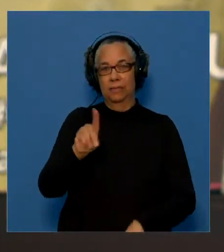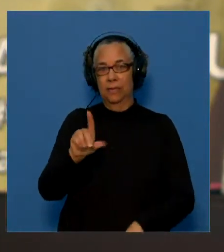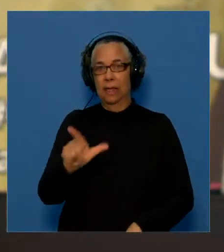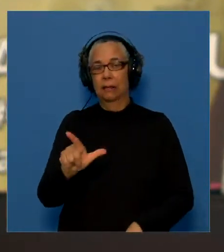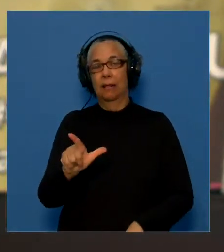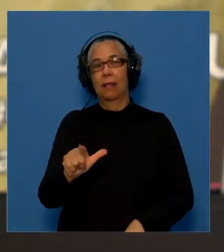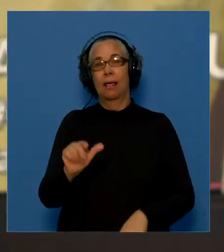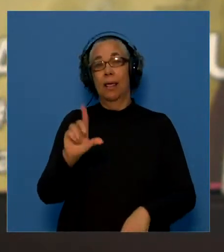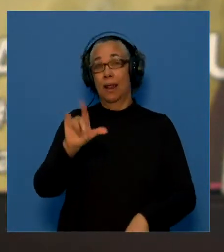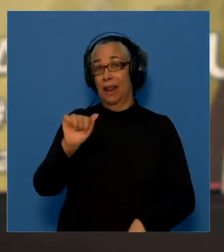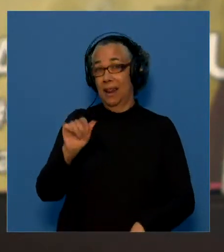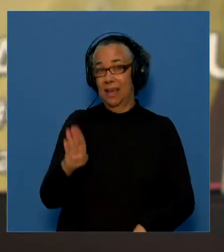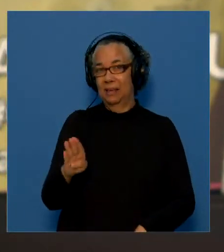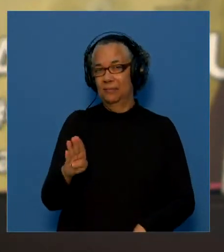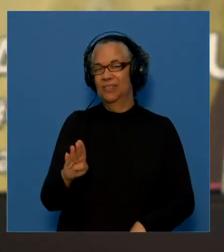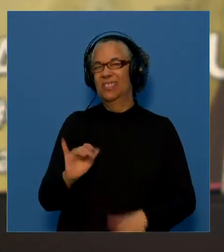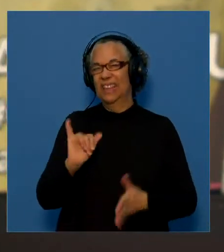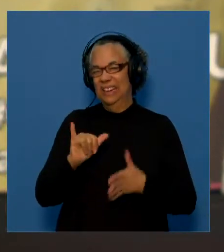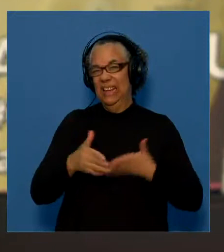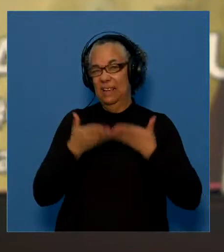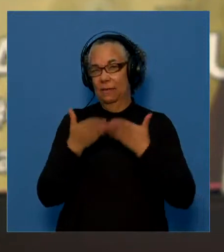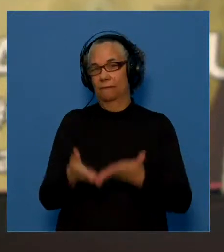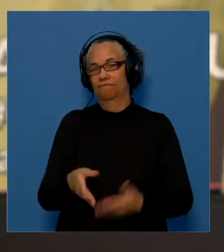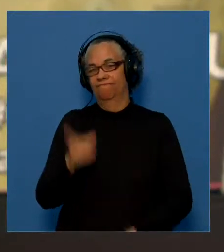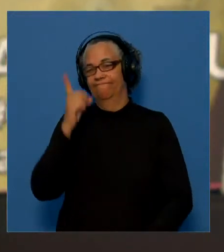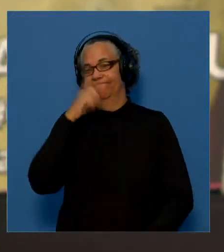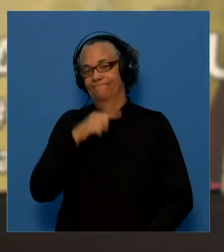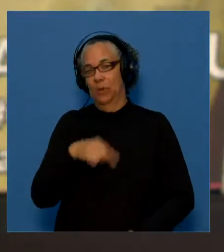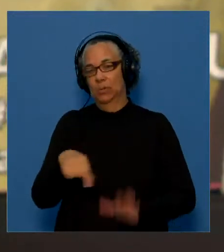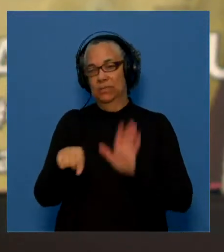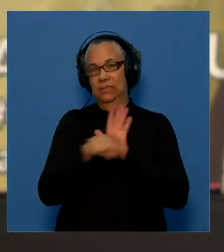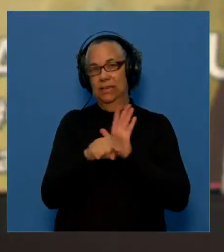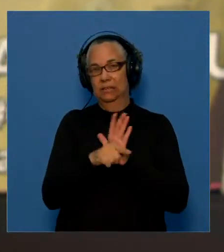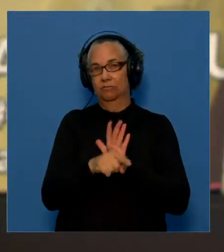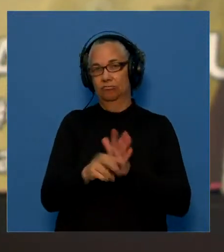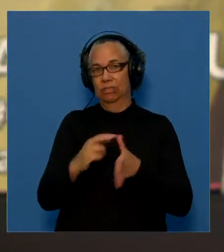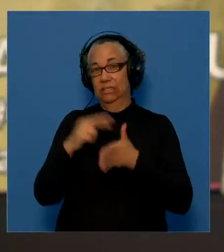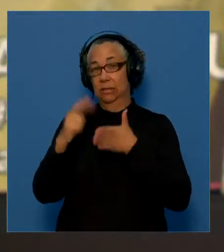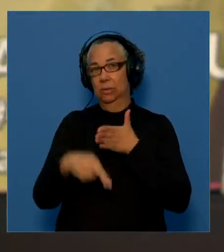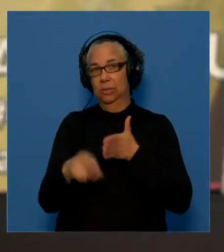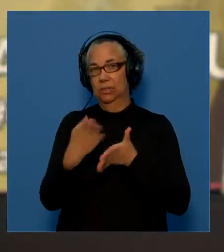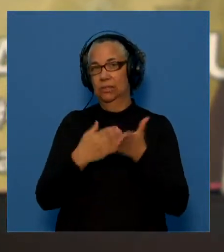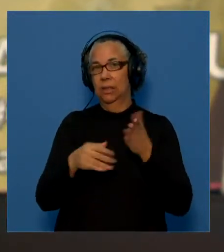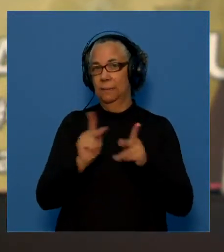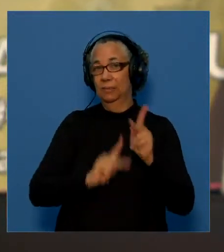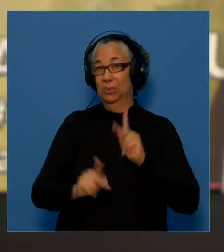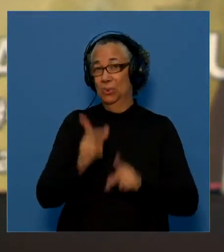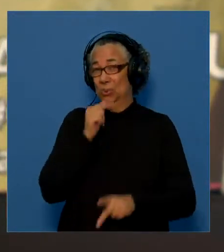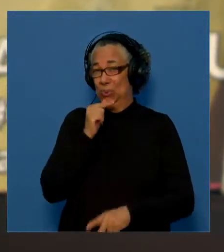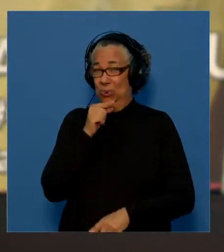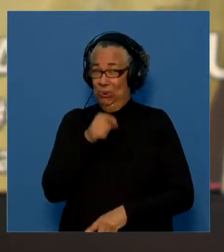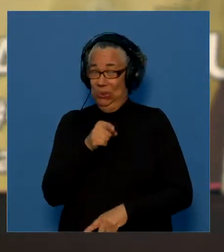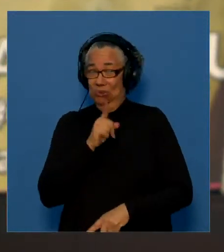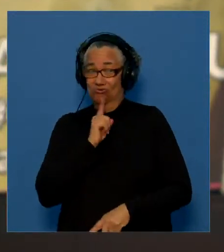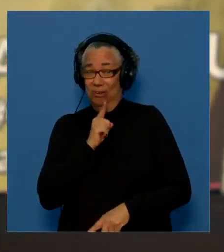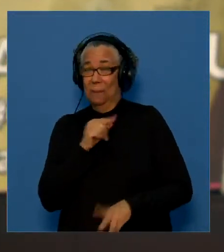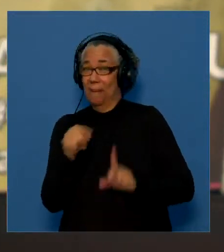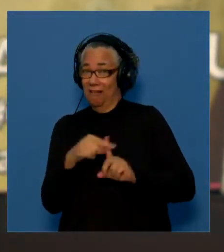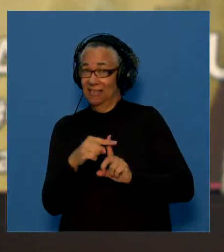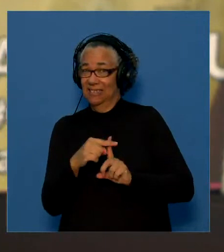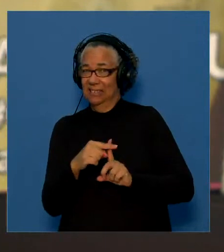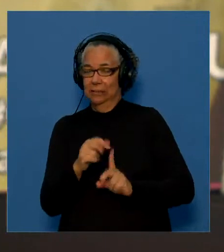to the issuance of false negative test results to a number of people who were in fact COVID-19 positive. This is